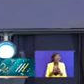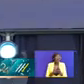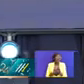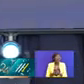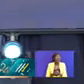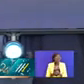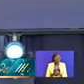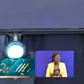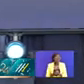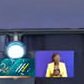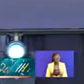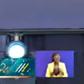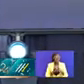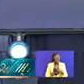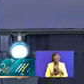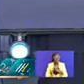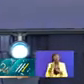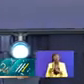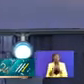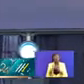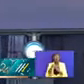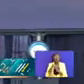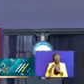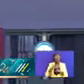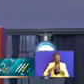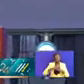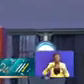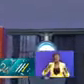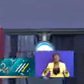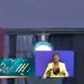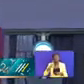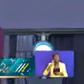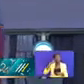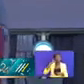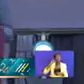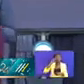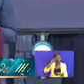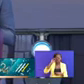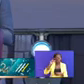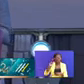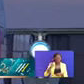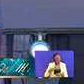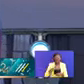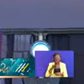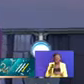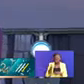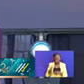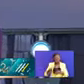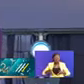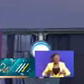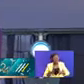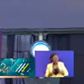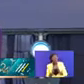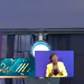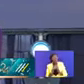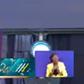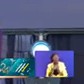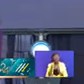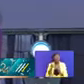backslide when you Lear in a place like China and see the systems of their